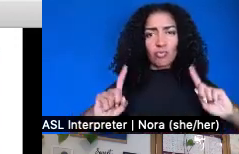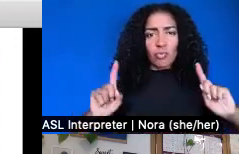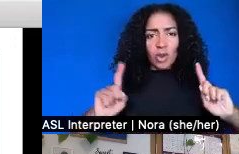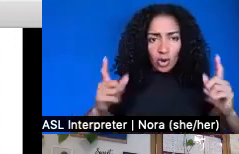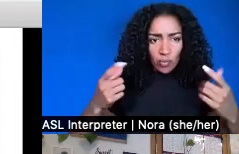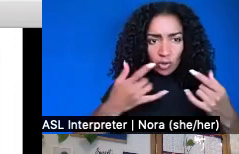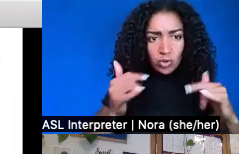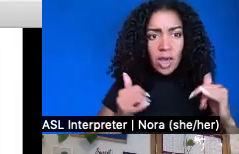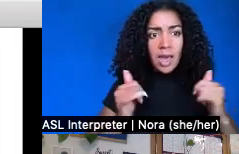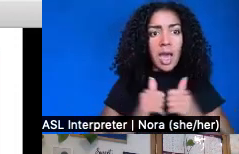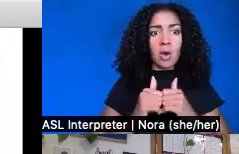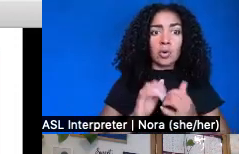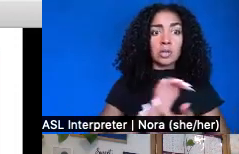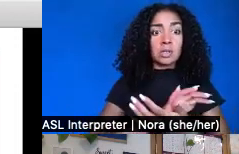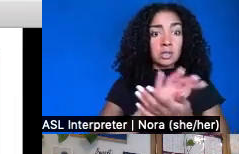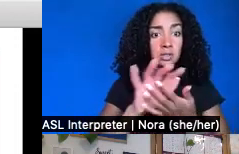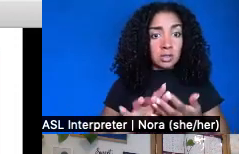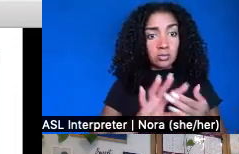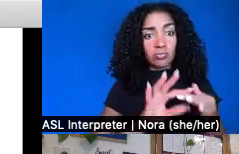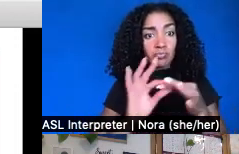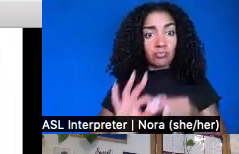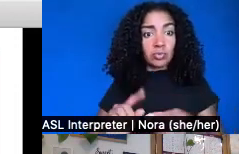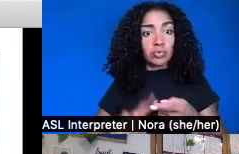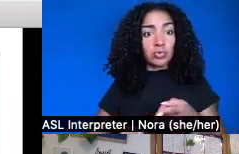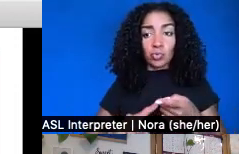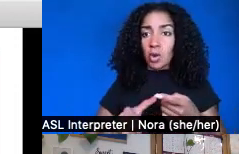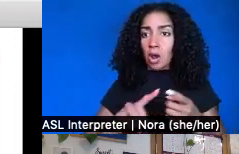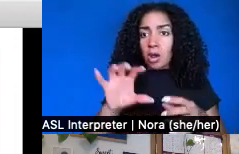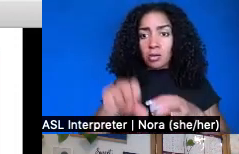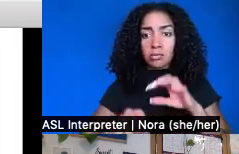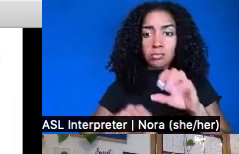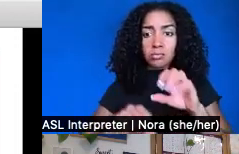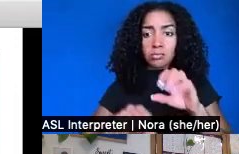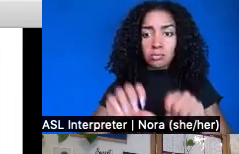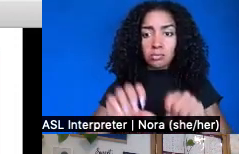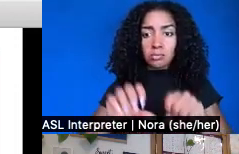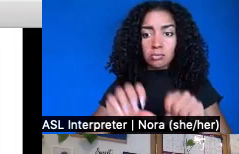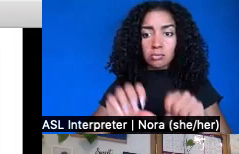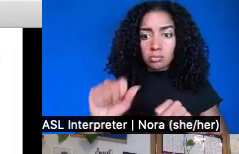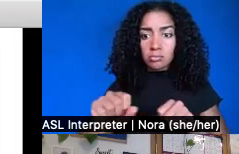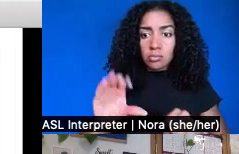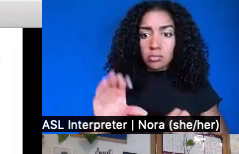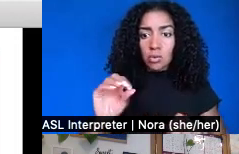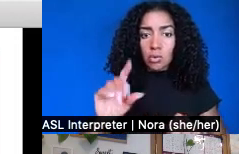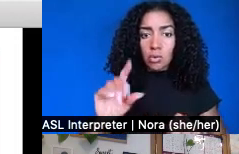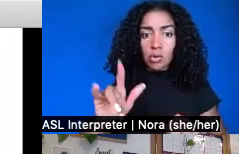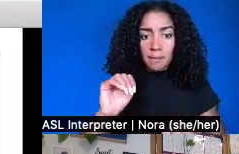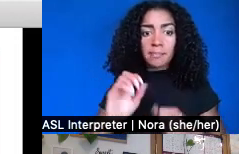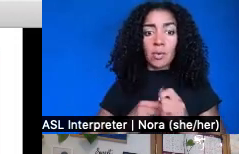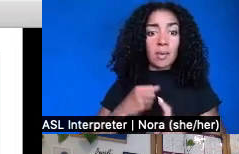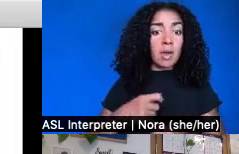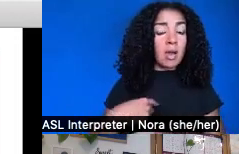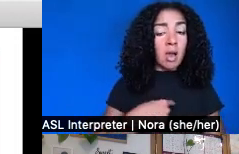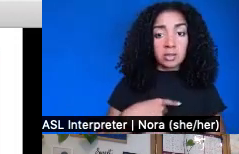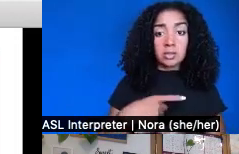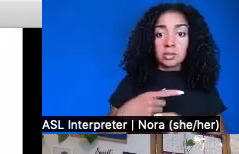our lives? So not only as sovereign nations, how does it impact us as sovereign nations, but how does it impact us in